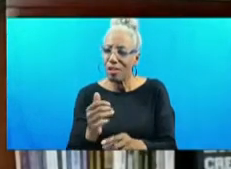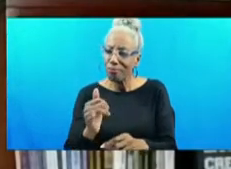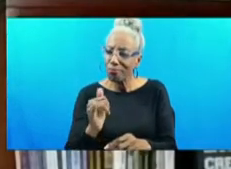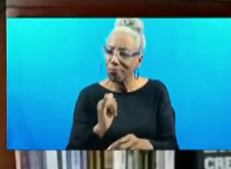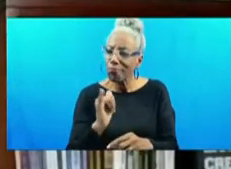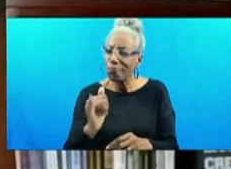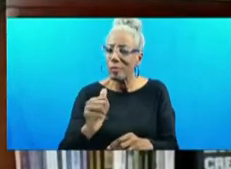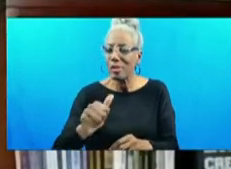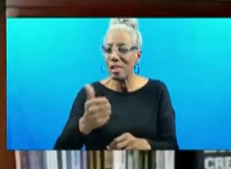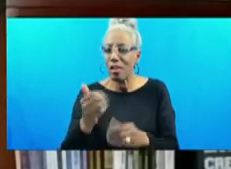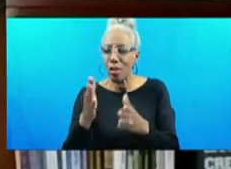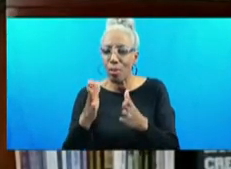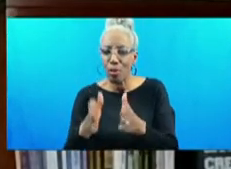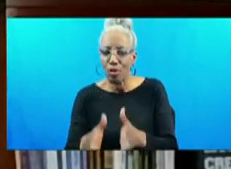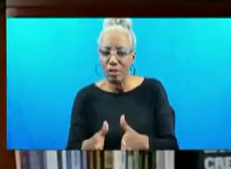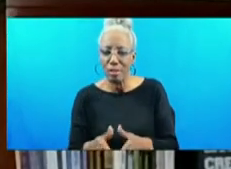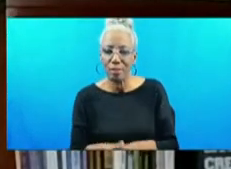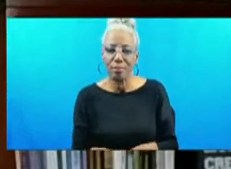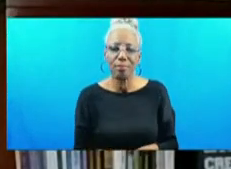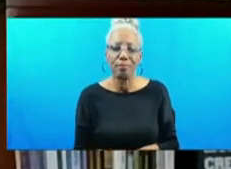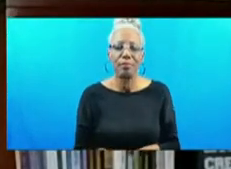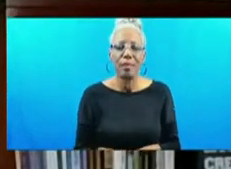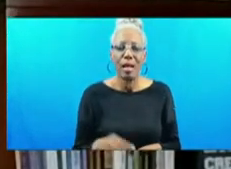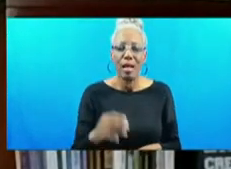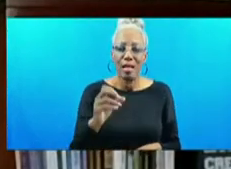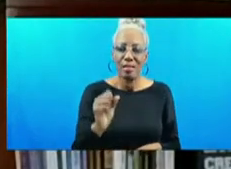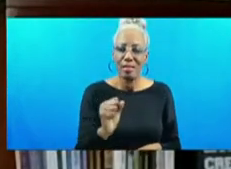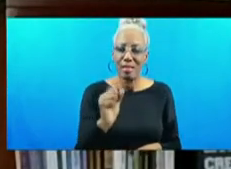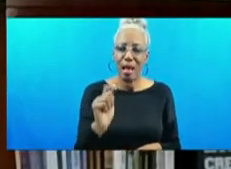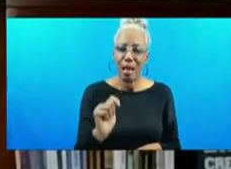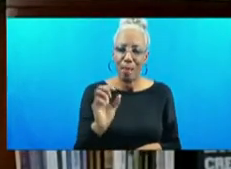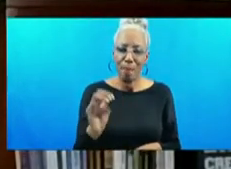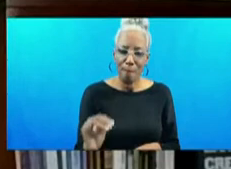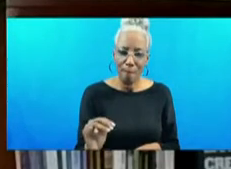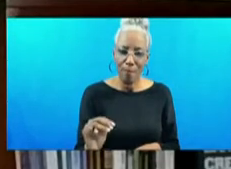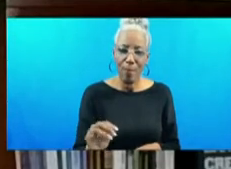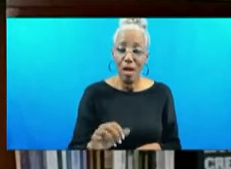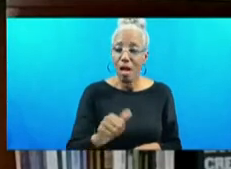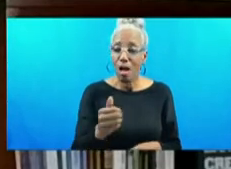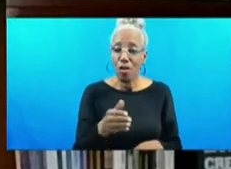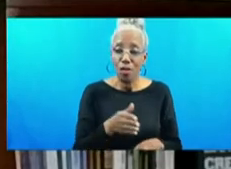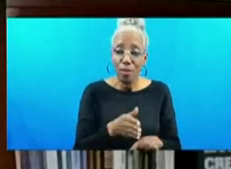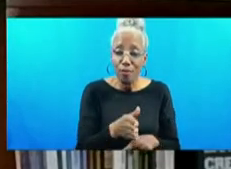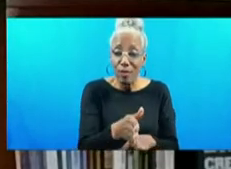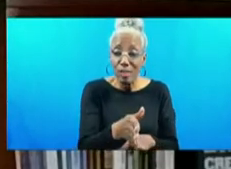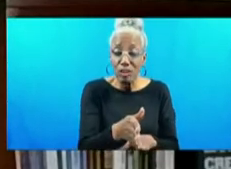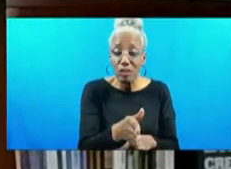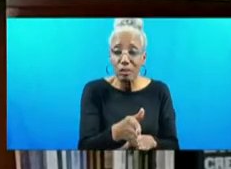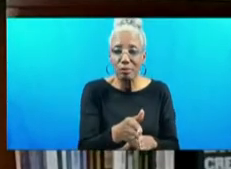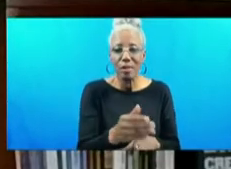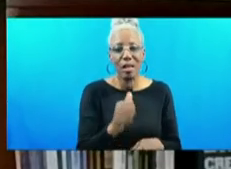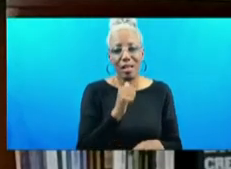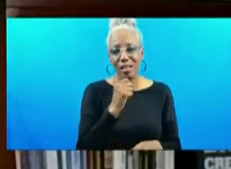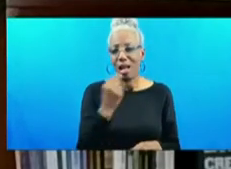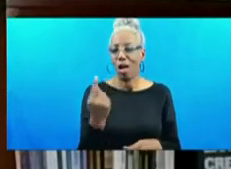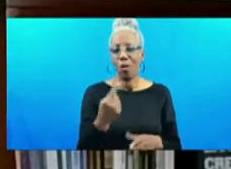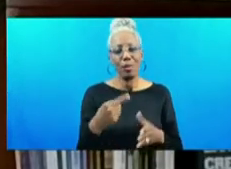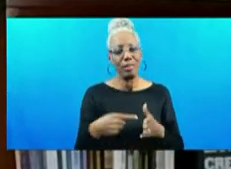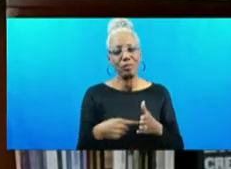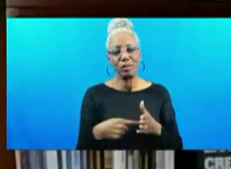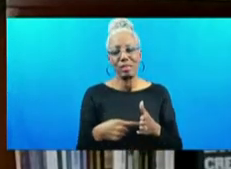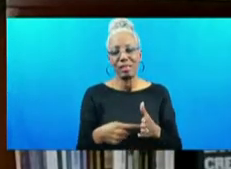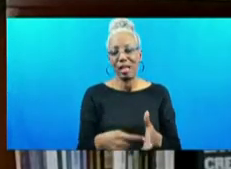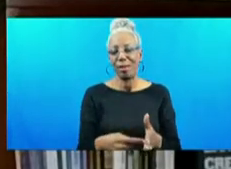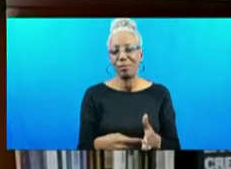STEM, and how these, some of the fields have not always been represented in ways that show a